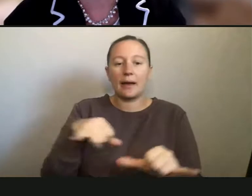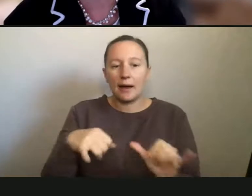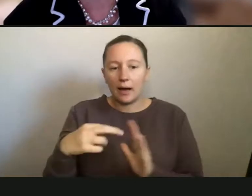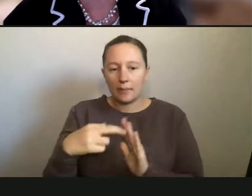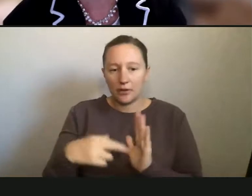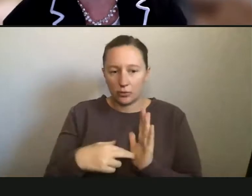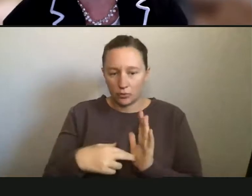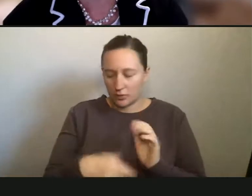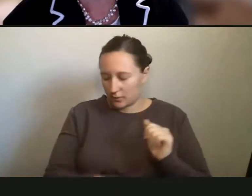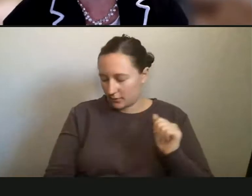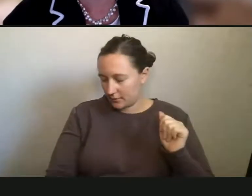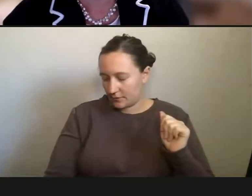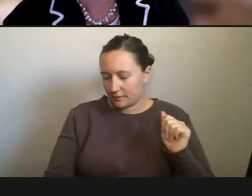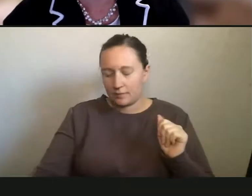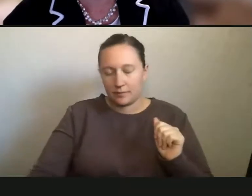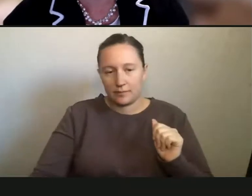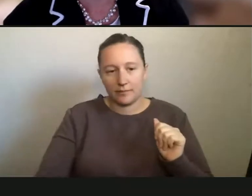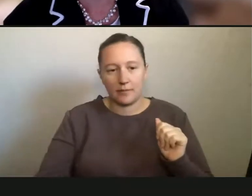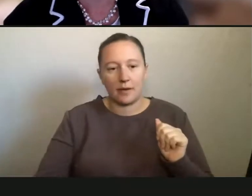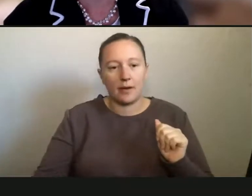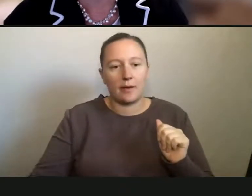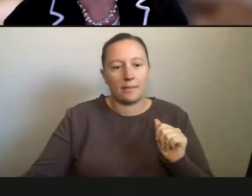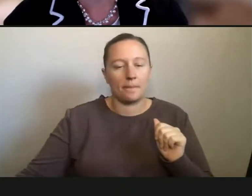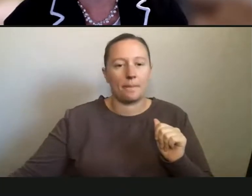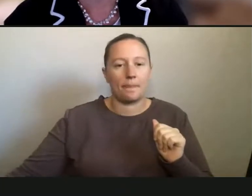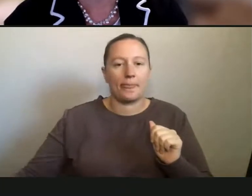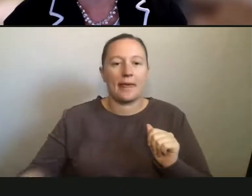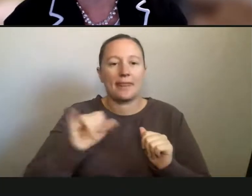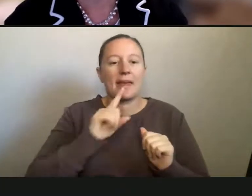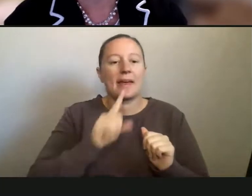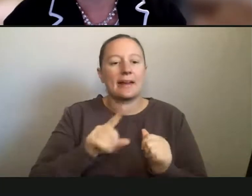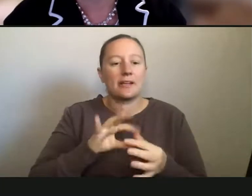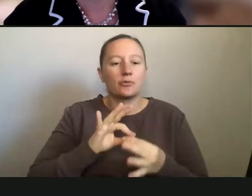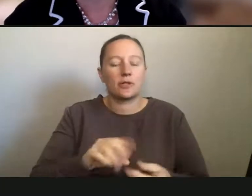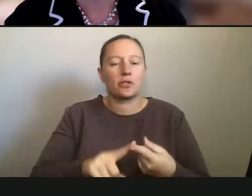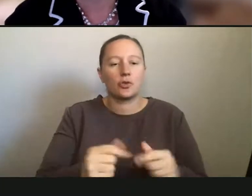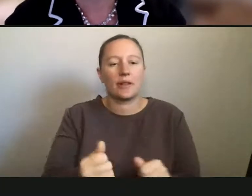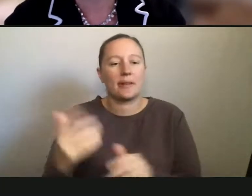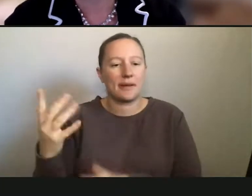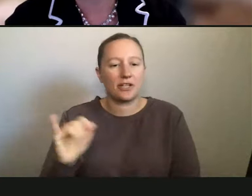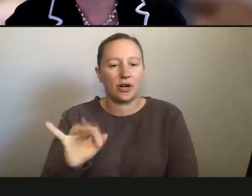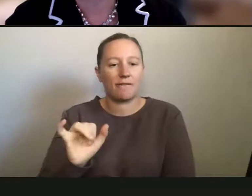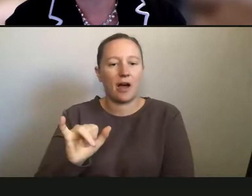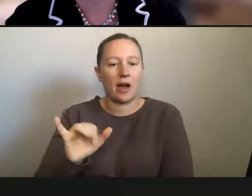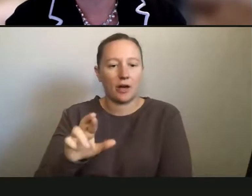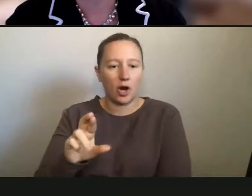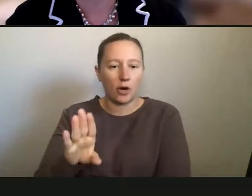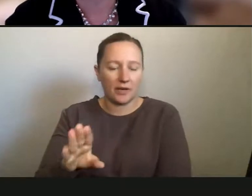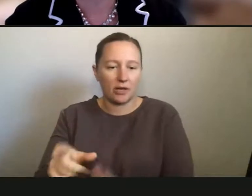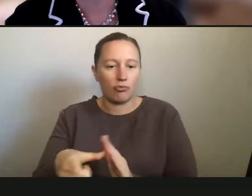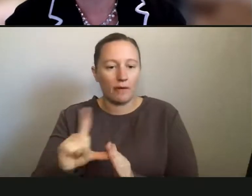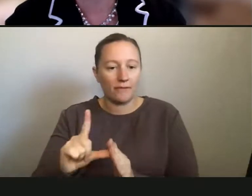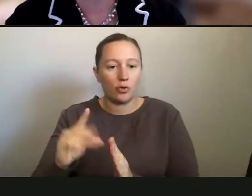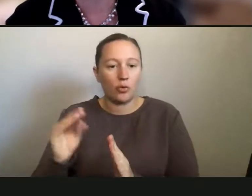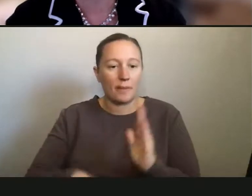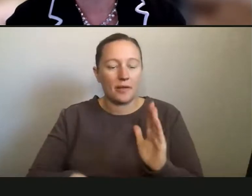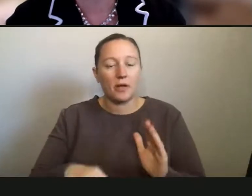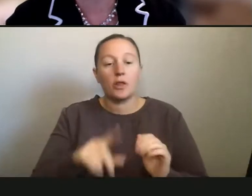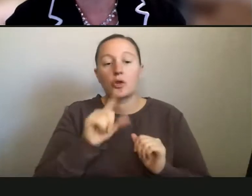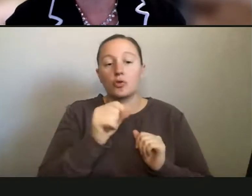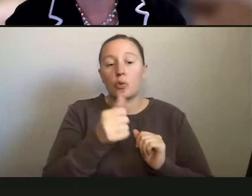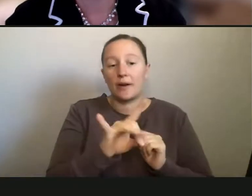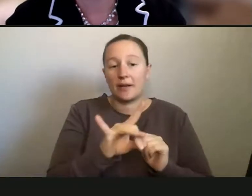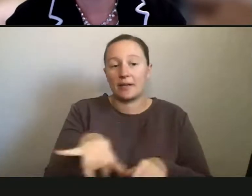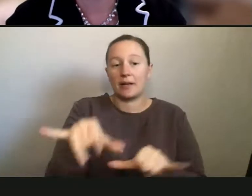So this is related to the elimination of IRB review of applications. And so the question is, with the 2018 common rule